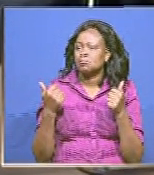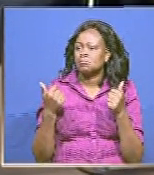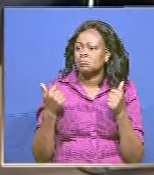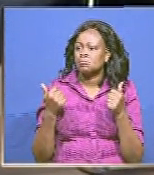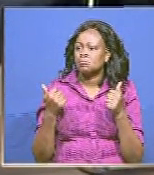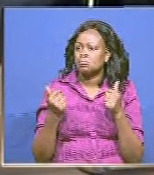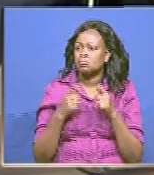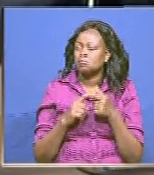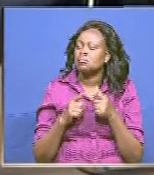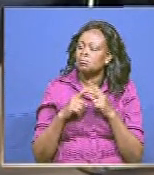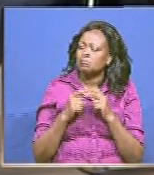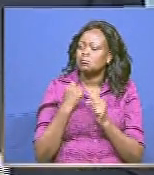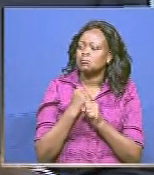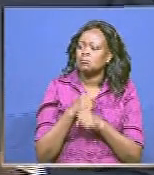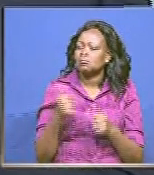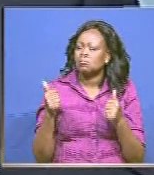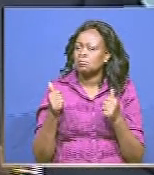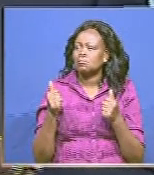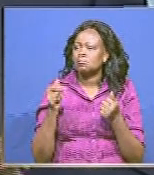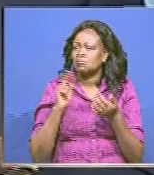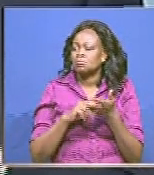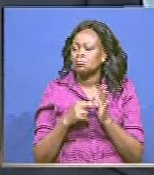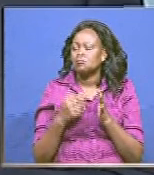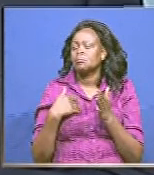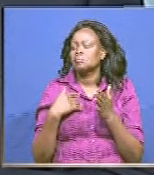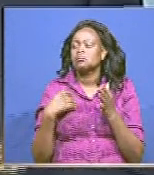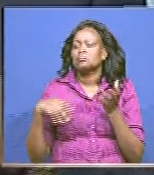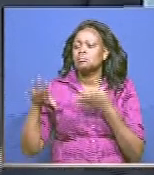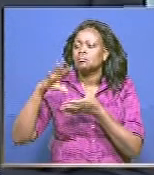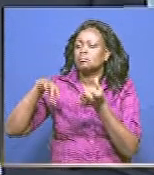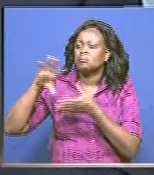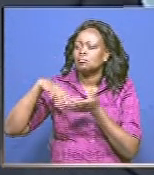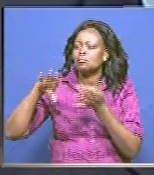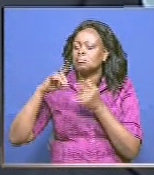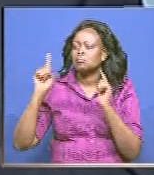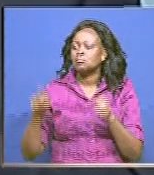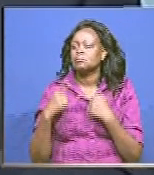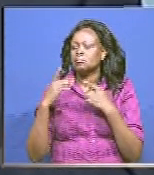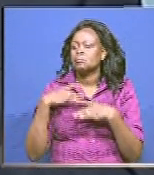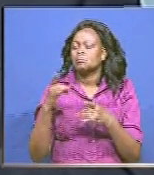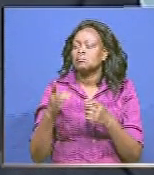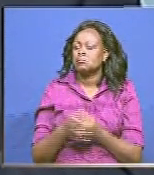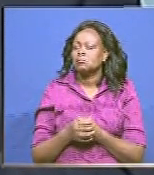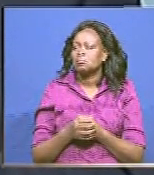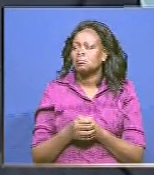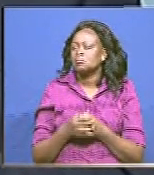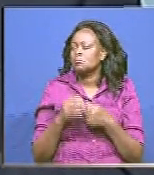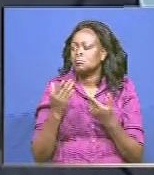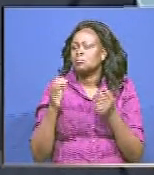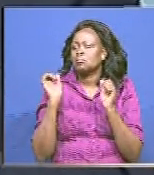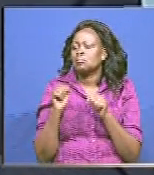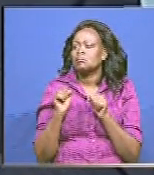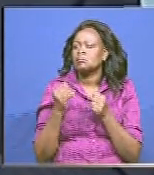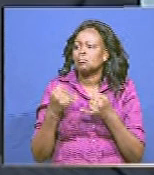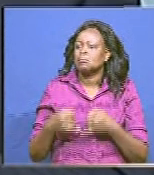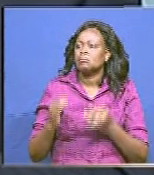and put graveling. So somehow there's a bit of that confusion, a conflict on how we should